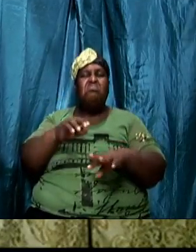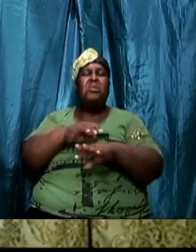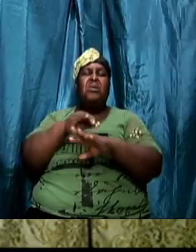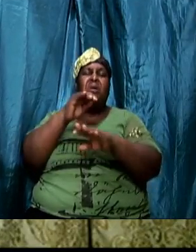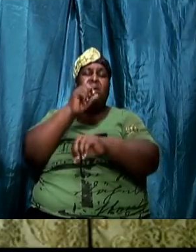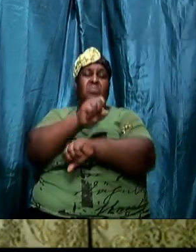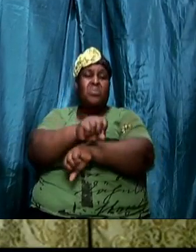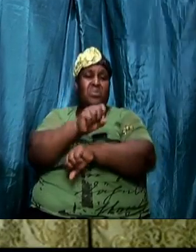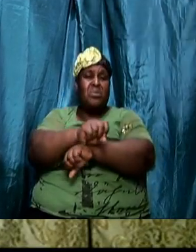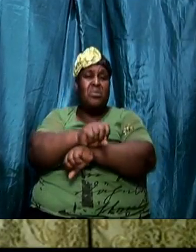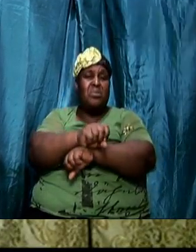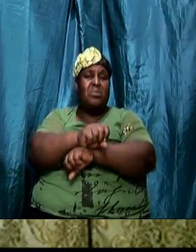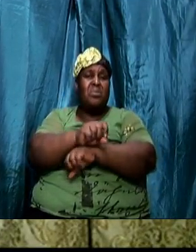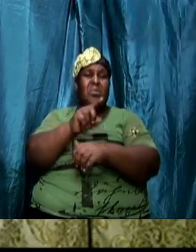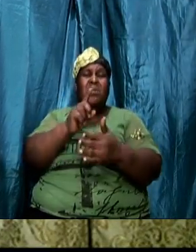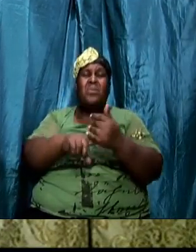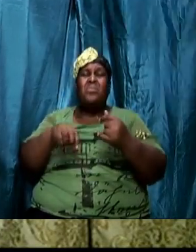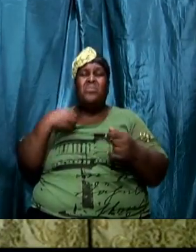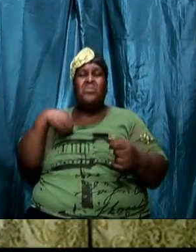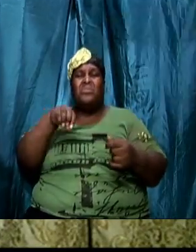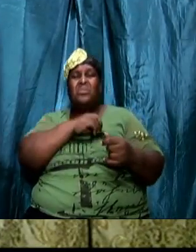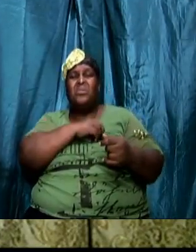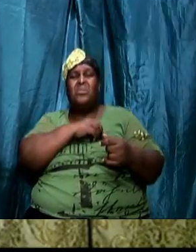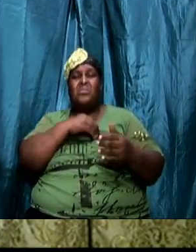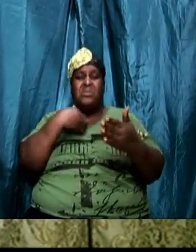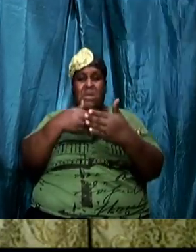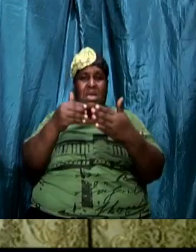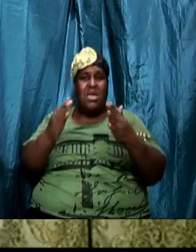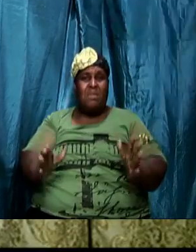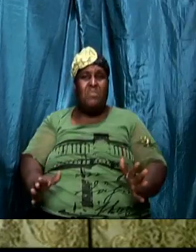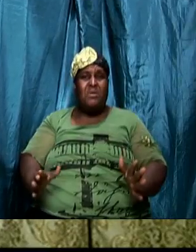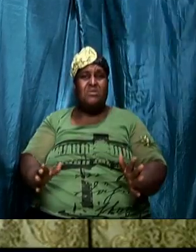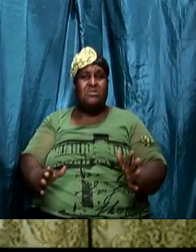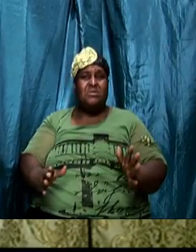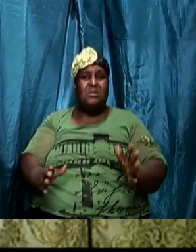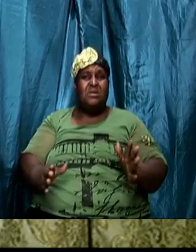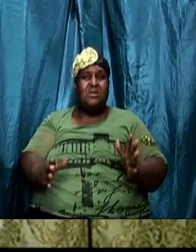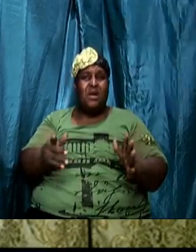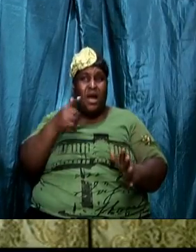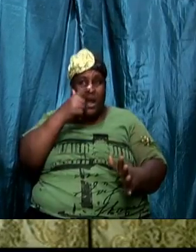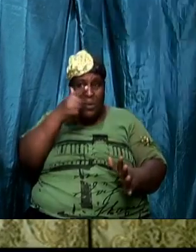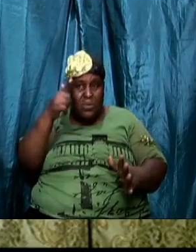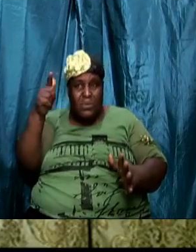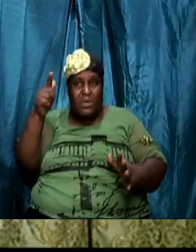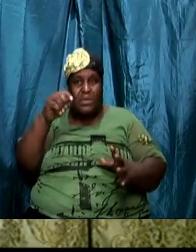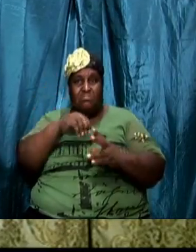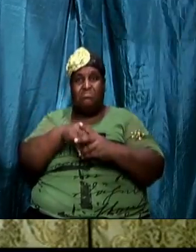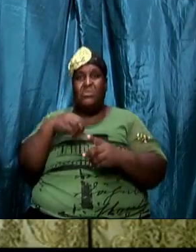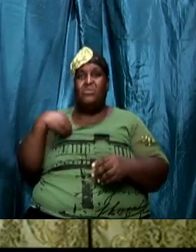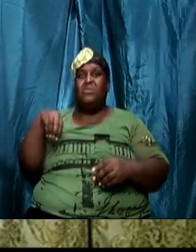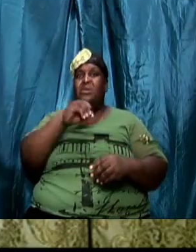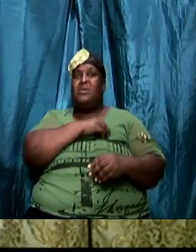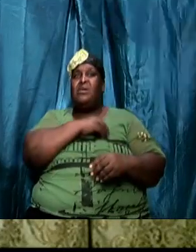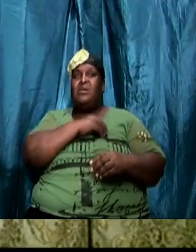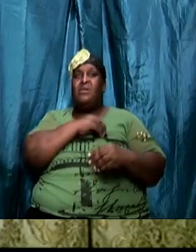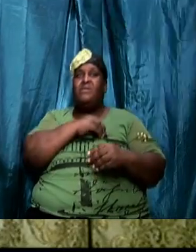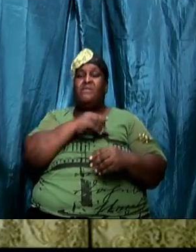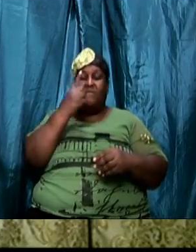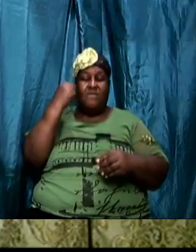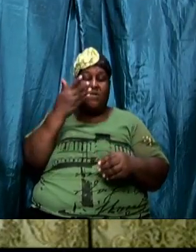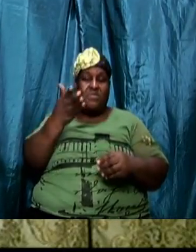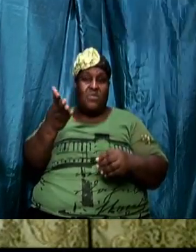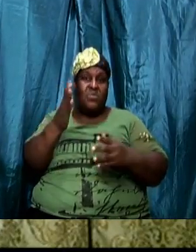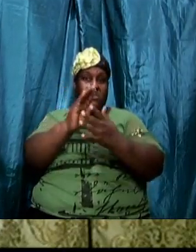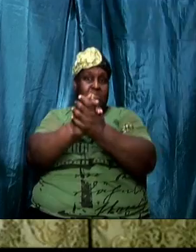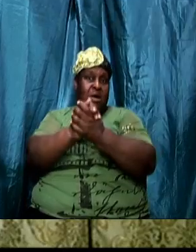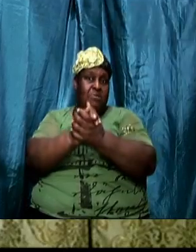neighbors are reading from our lives? For those of us that are married and live next door, and the neighbors are looking over